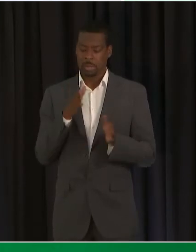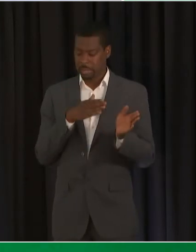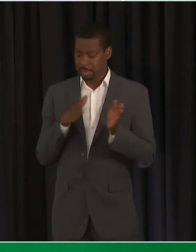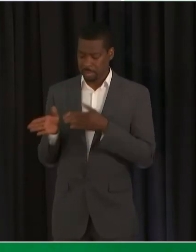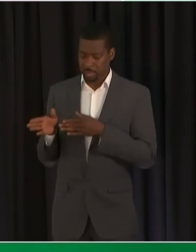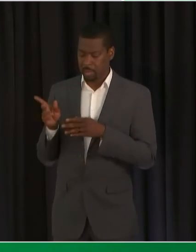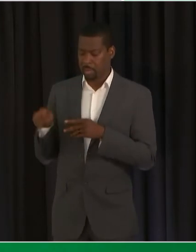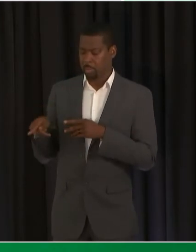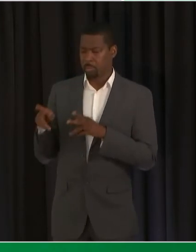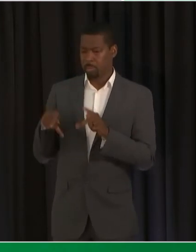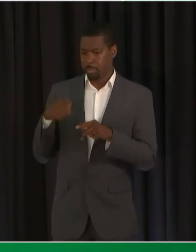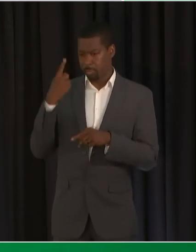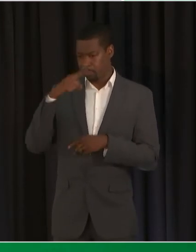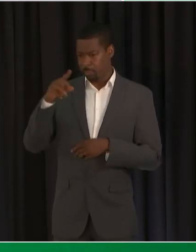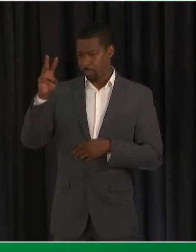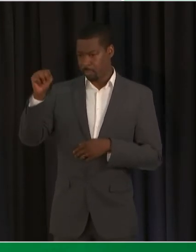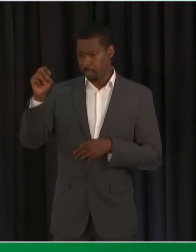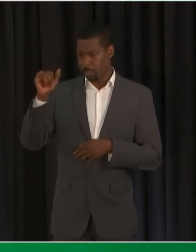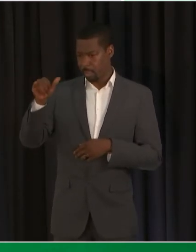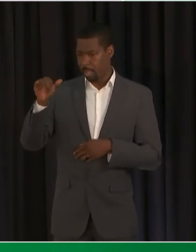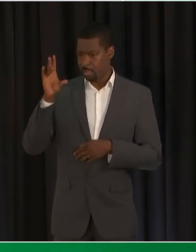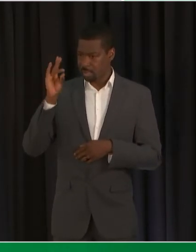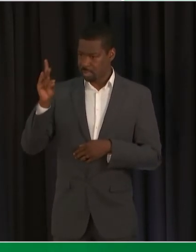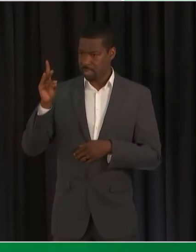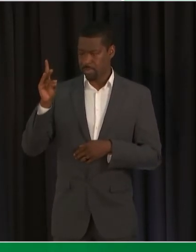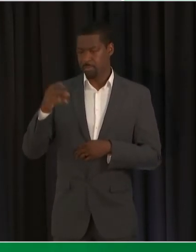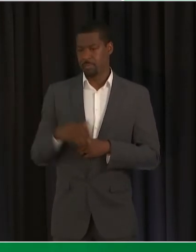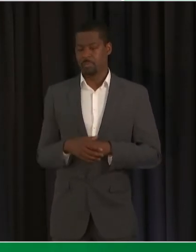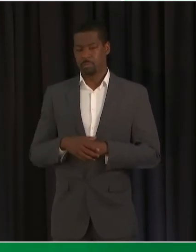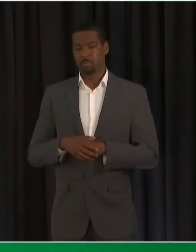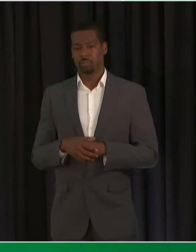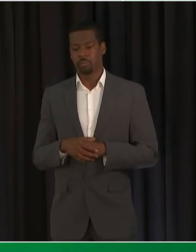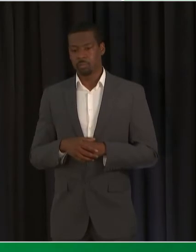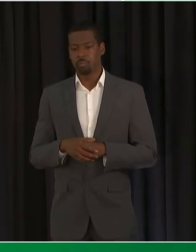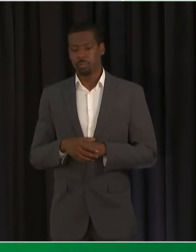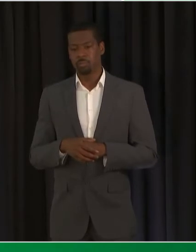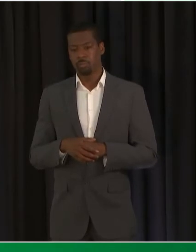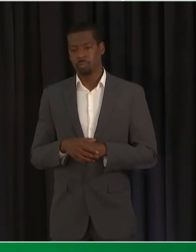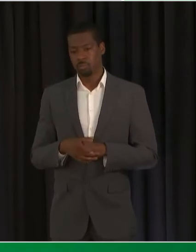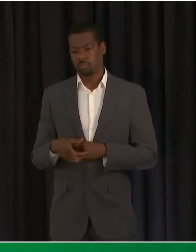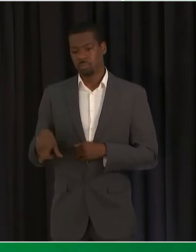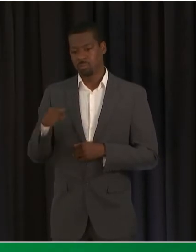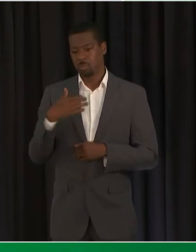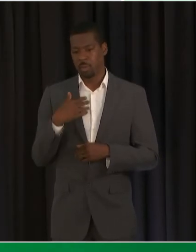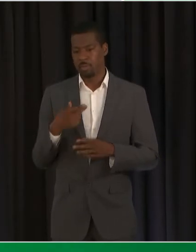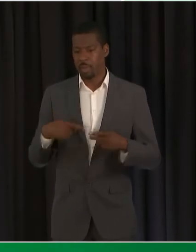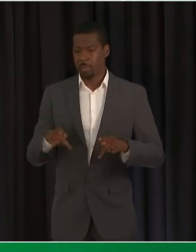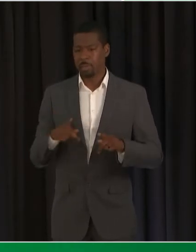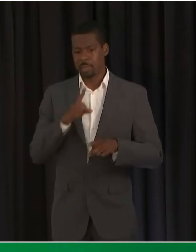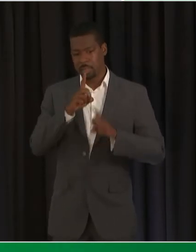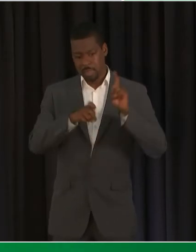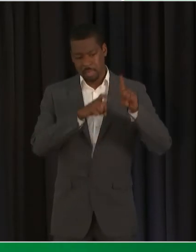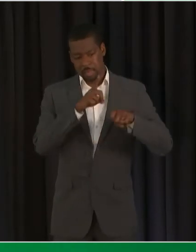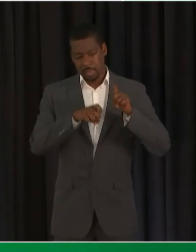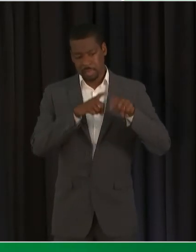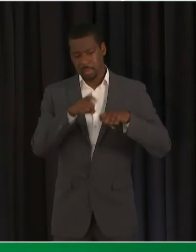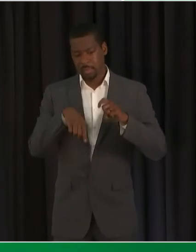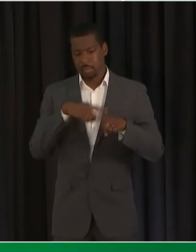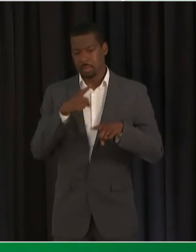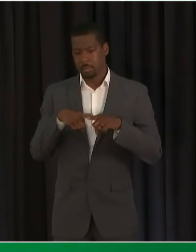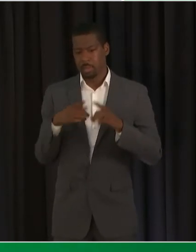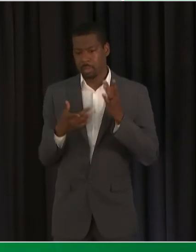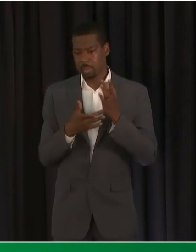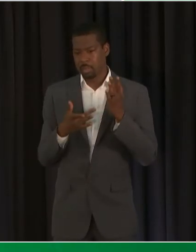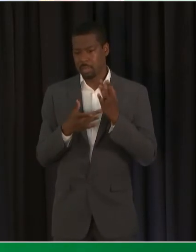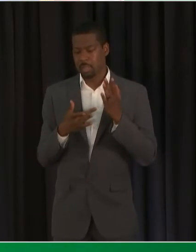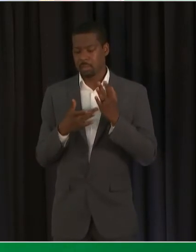the May 7th session. Yes. Just to make sure that they have the opportunity to ask you those questions and really get into the